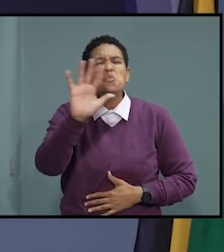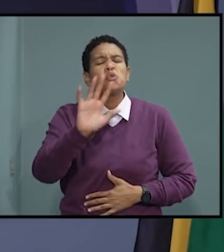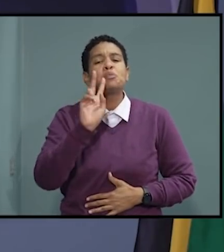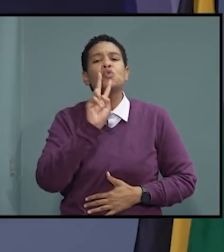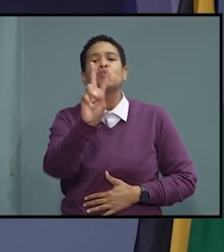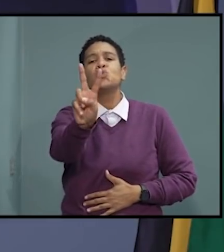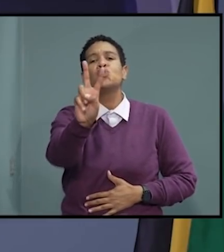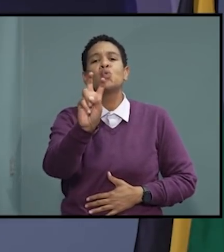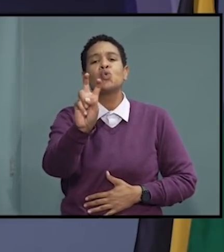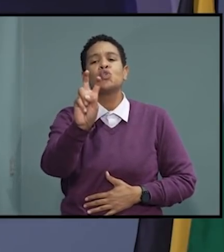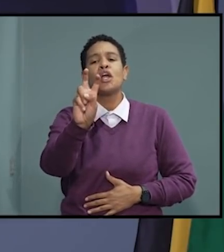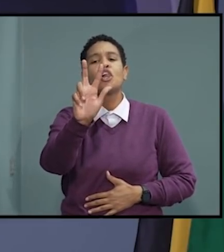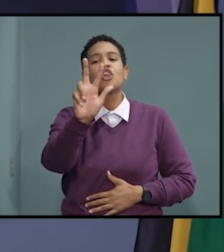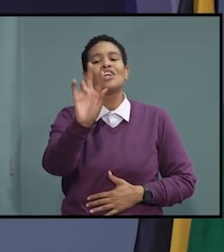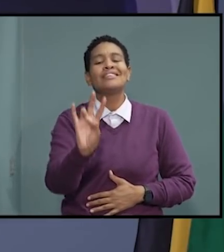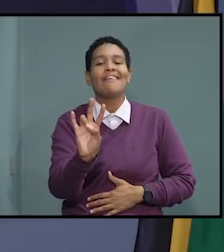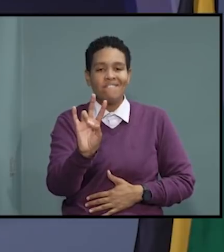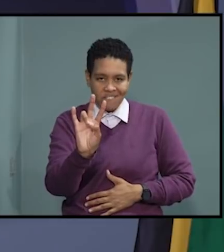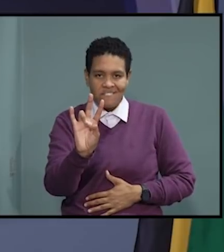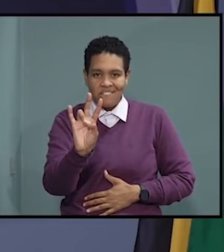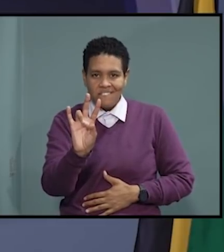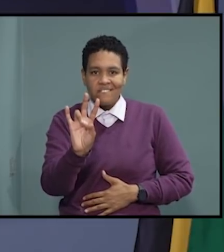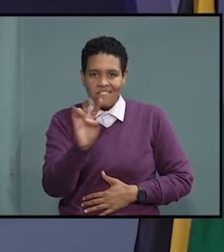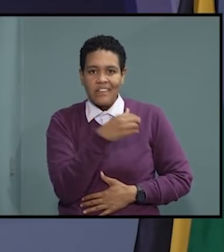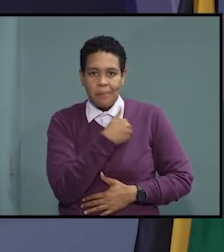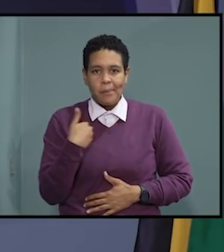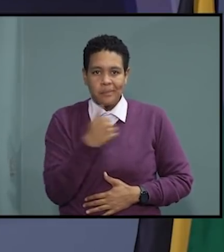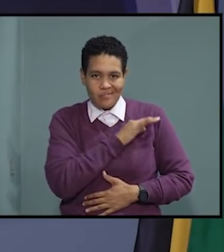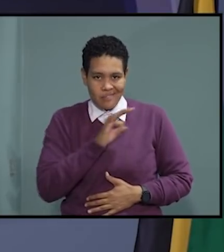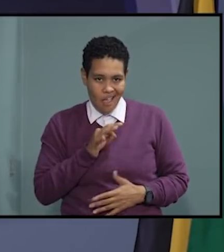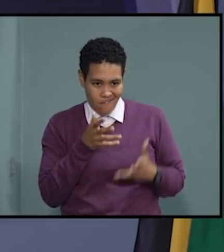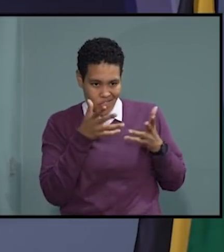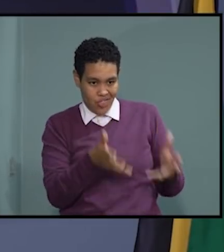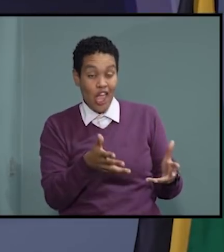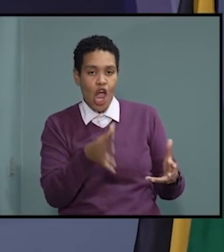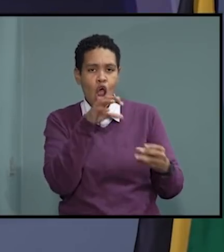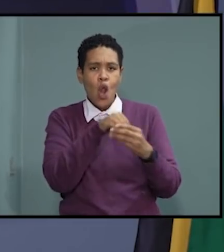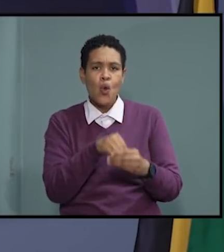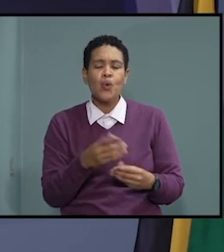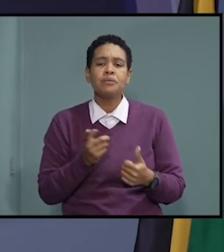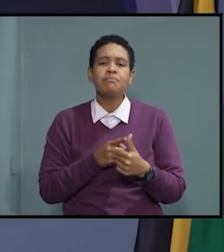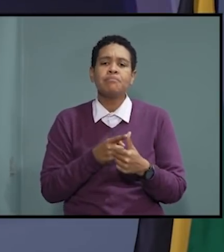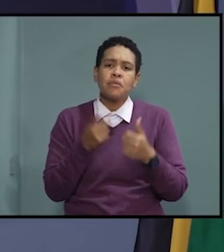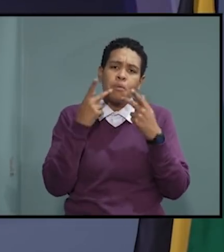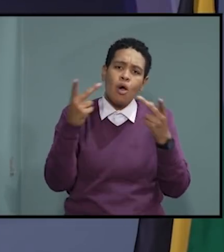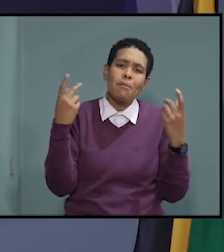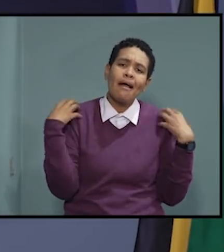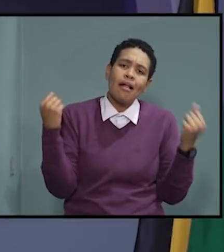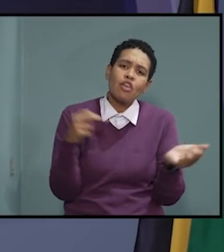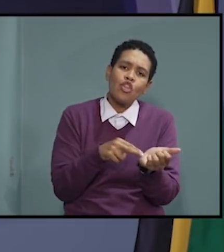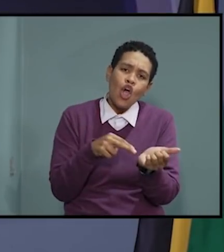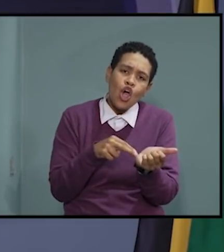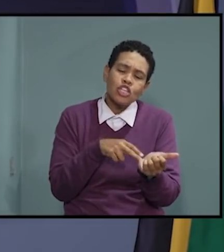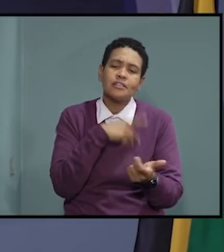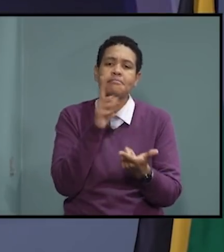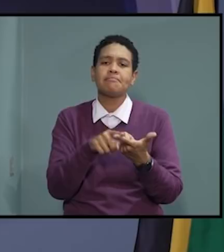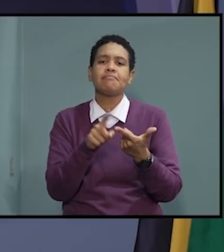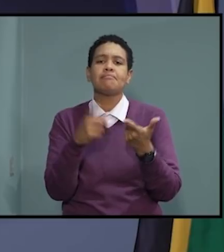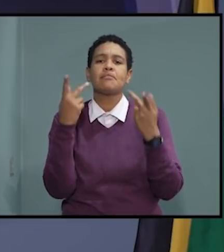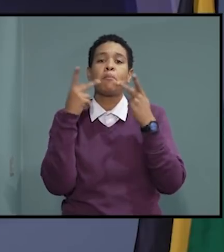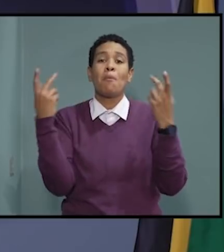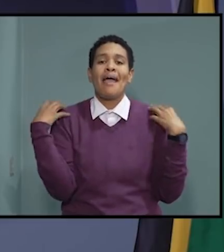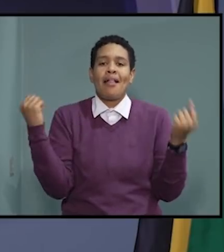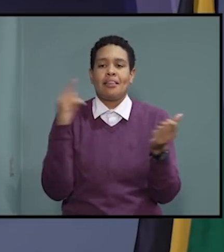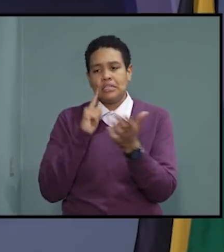237 members of staff, which includes public health nurses, public health